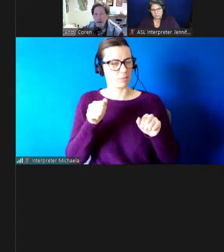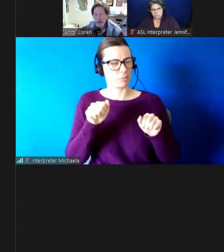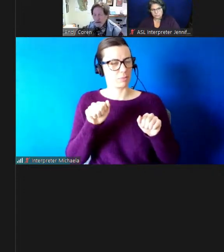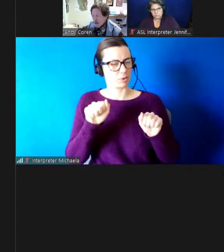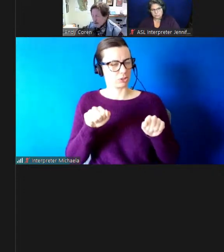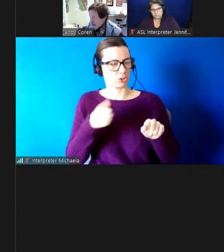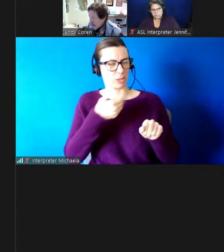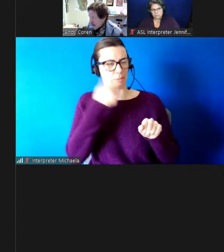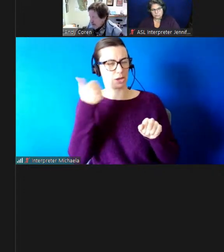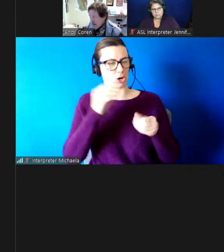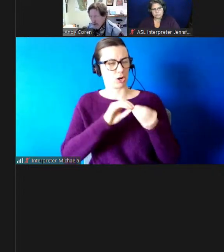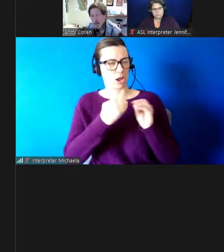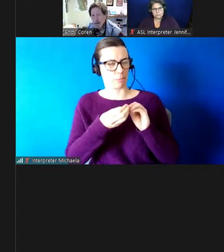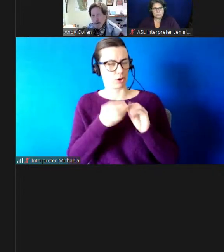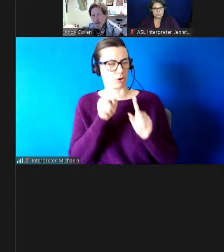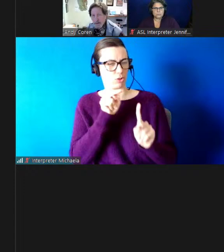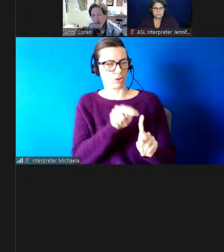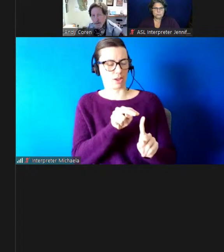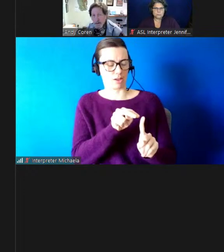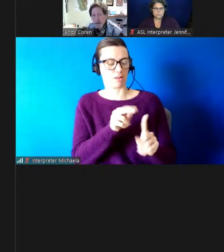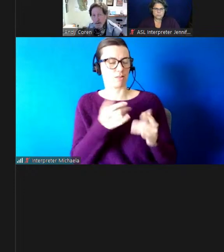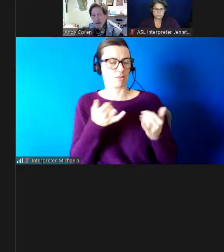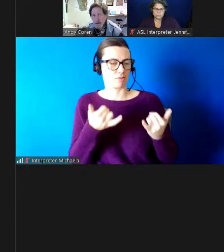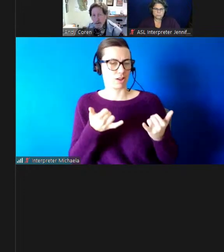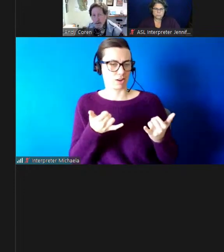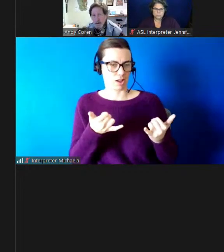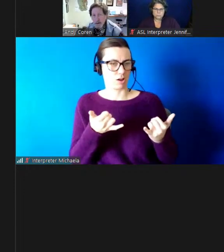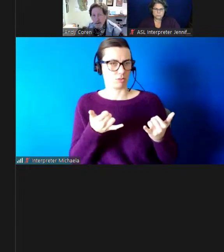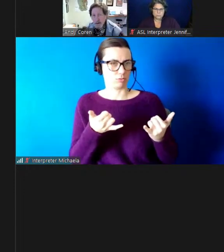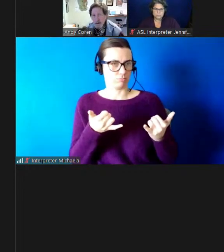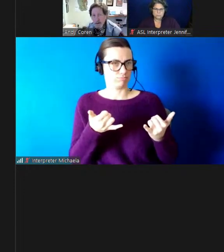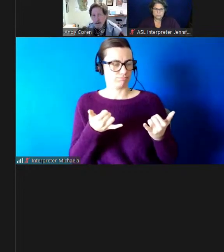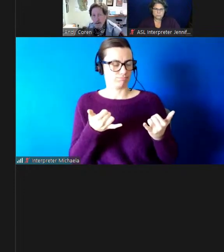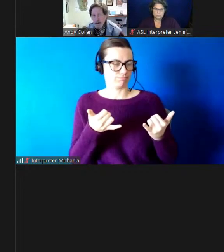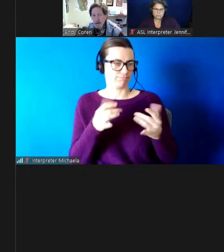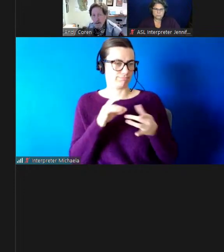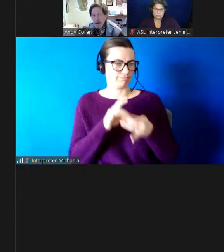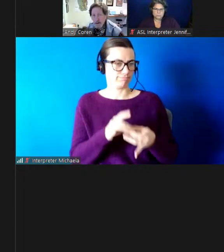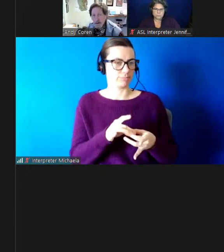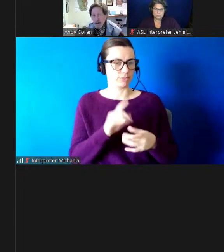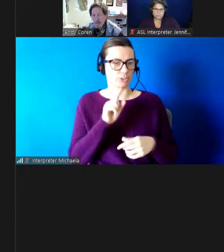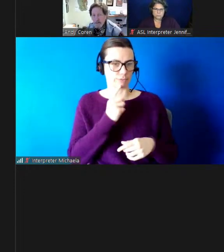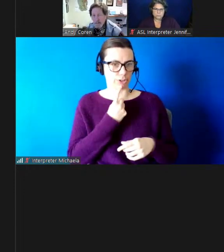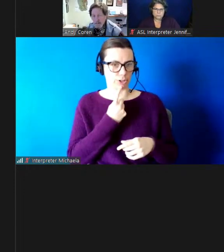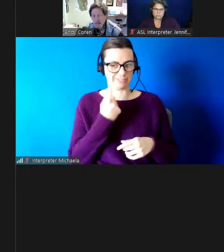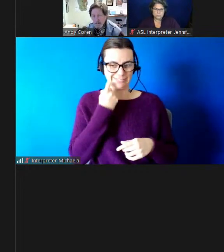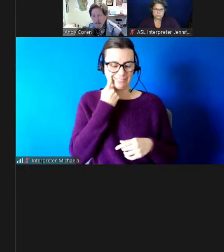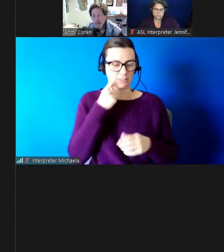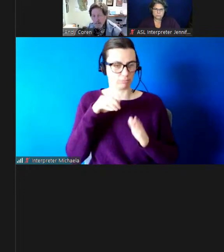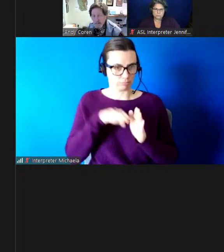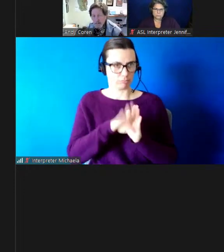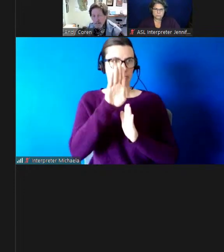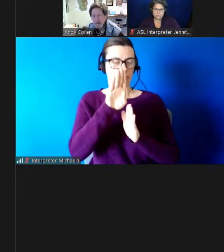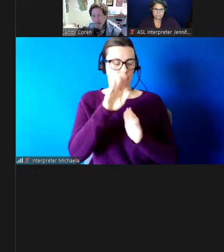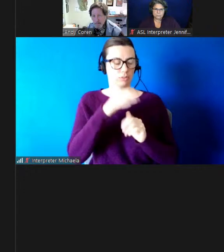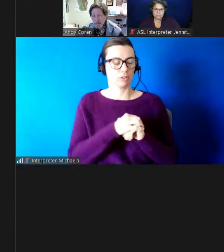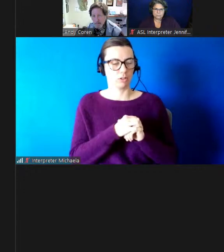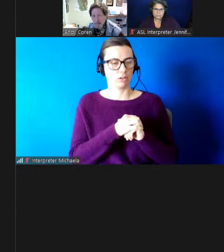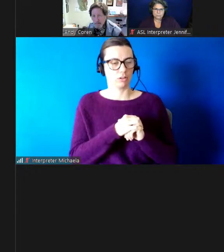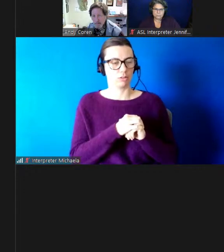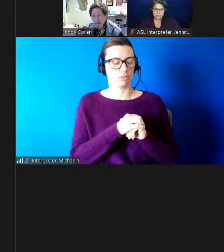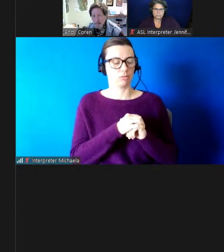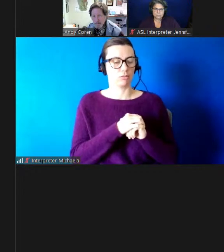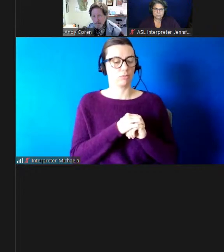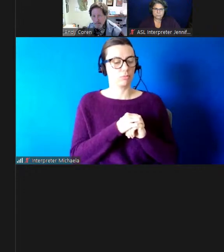to be looking at right now in terms of the severity of the recent surge, but also that we